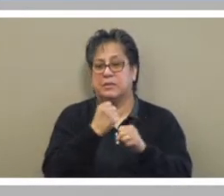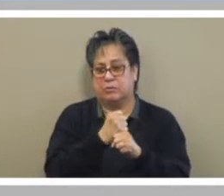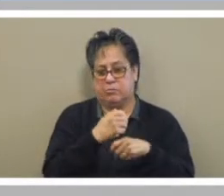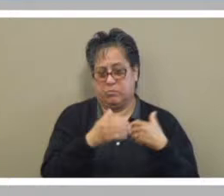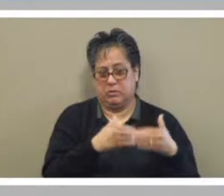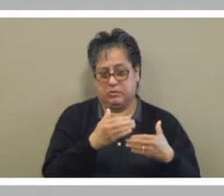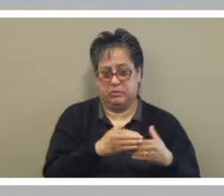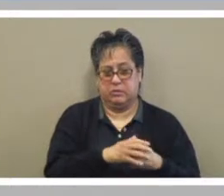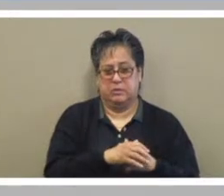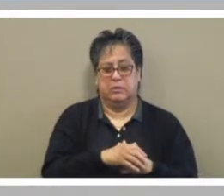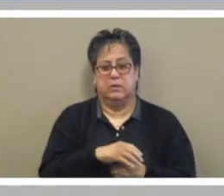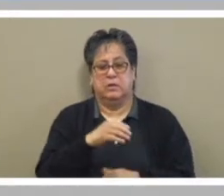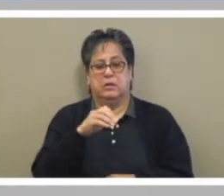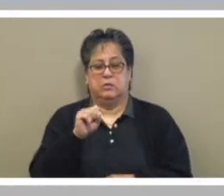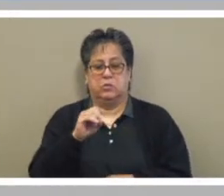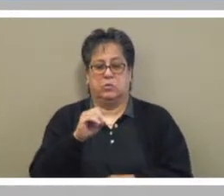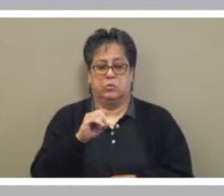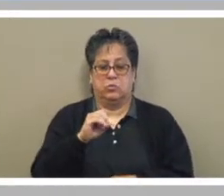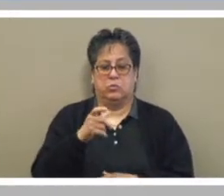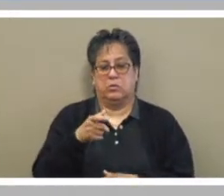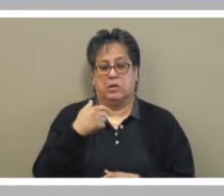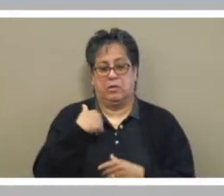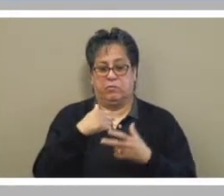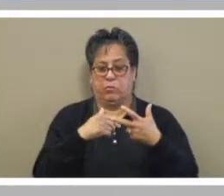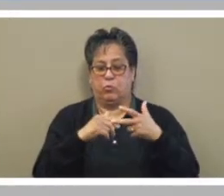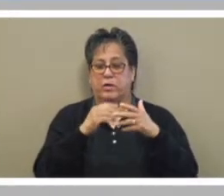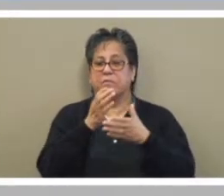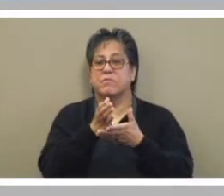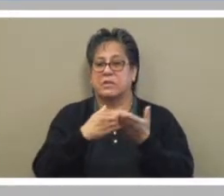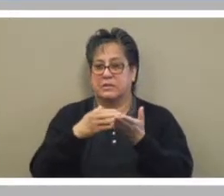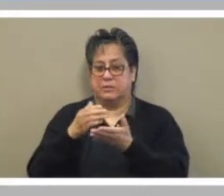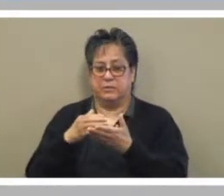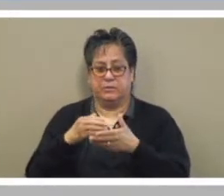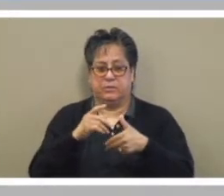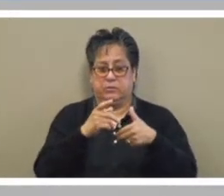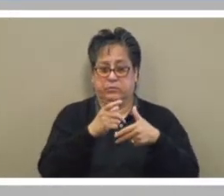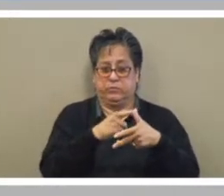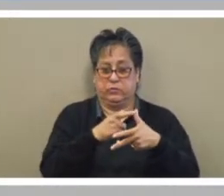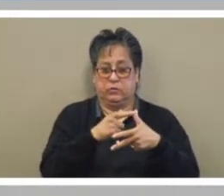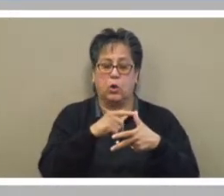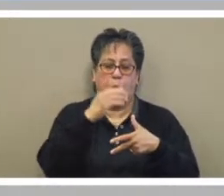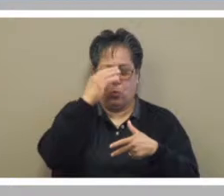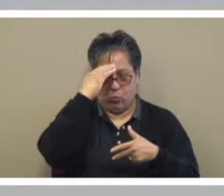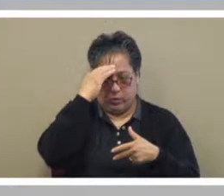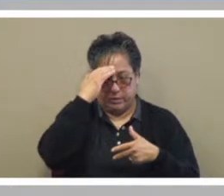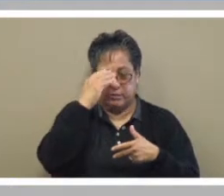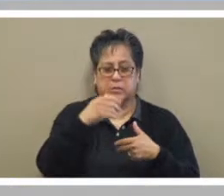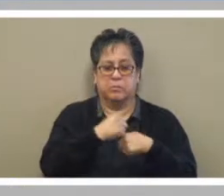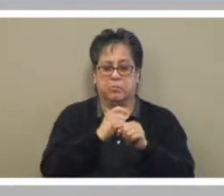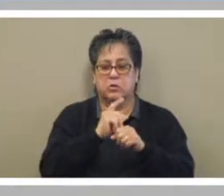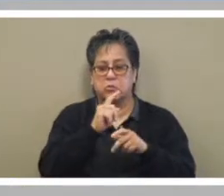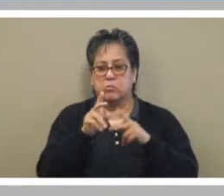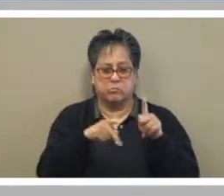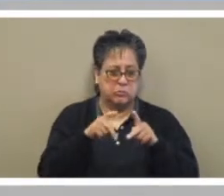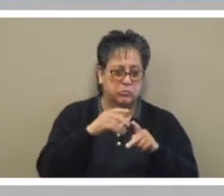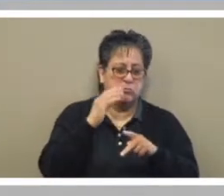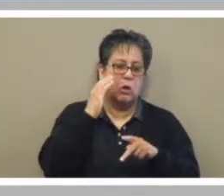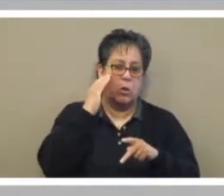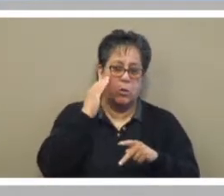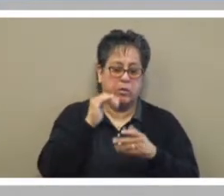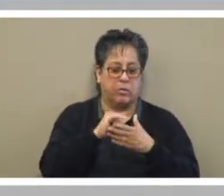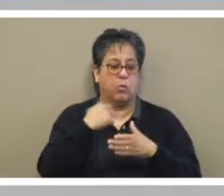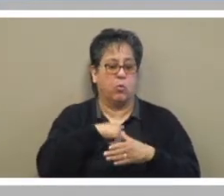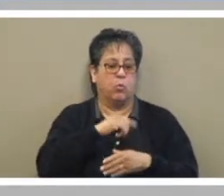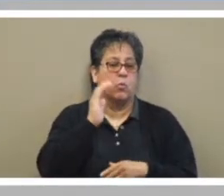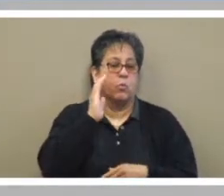So we rolled out the customer education plan into three different phases. So the first phase was awareness. We wanted to make sure that everyone knew that we were gonna